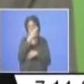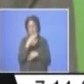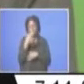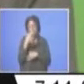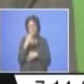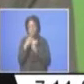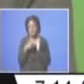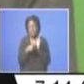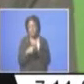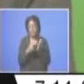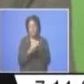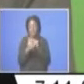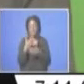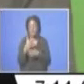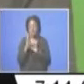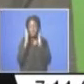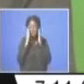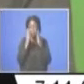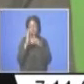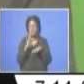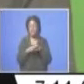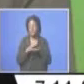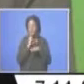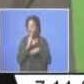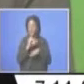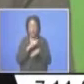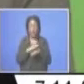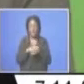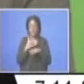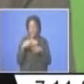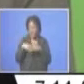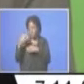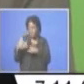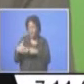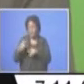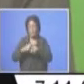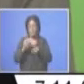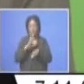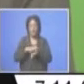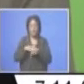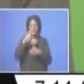emphasis is not on their external, but rather on their internal.